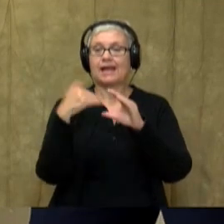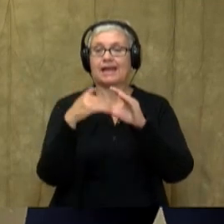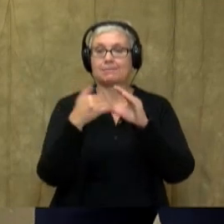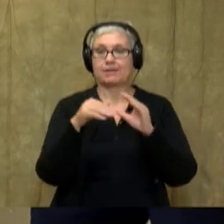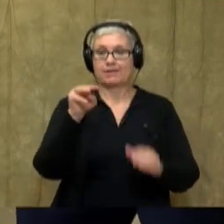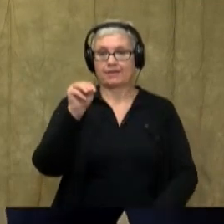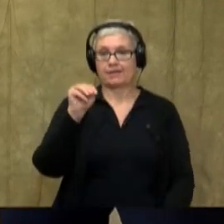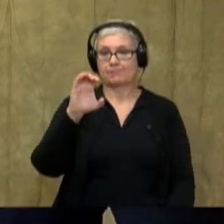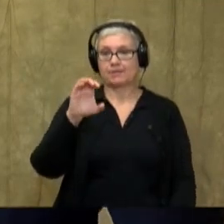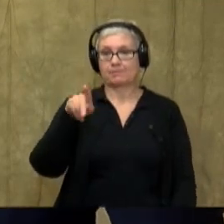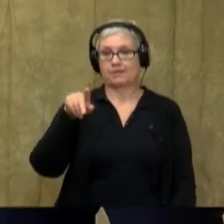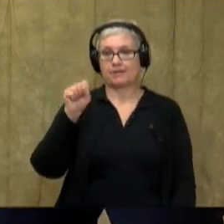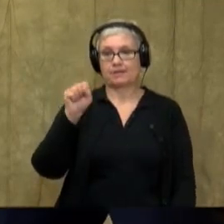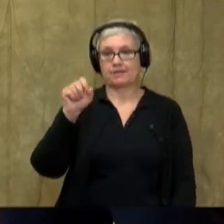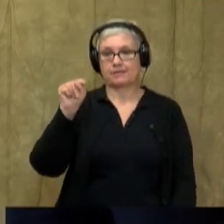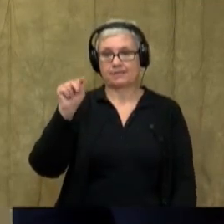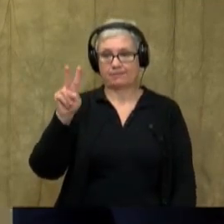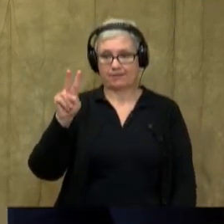to